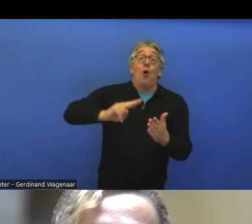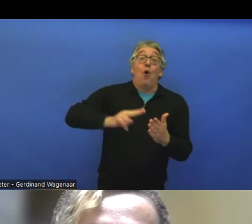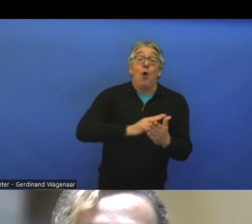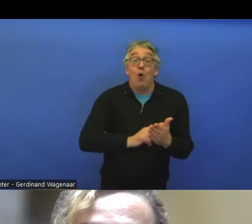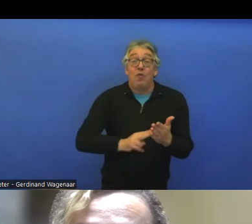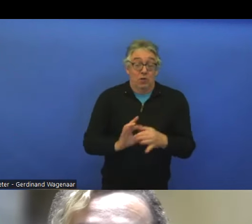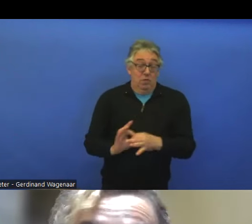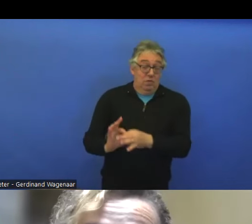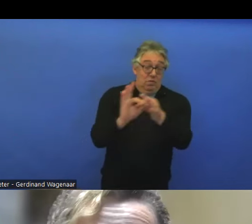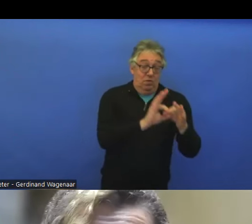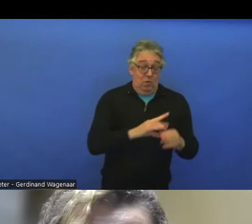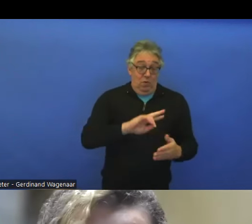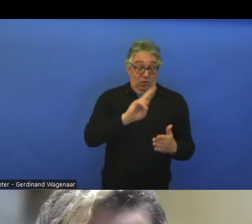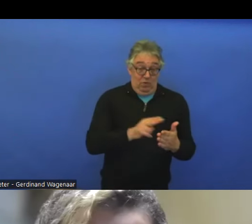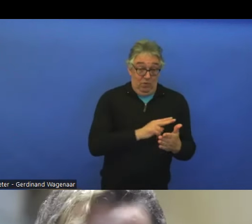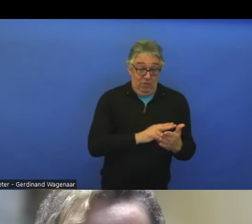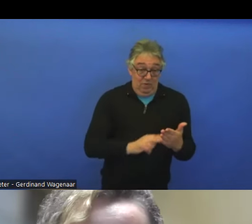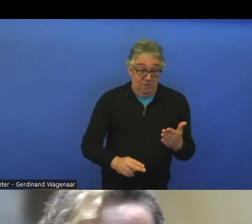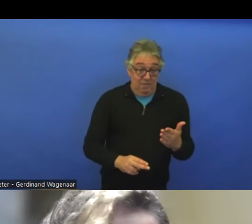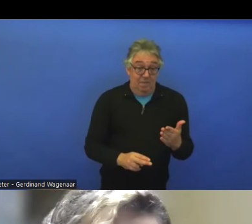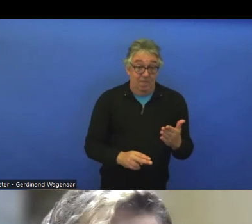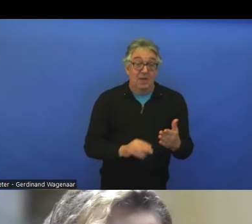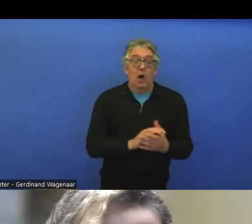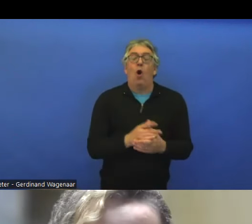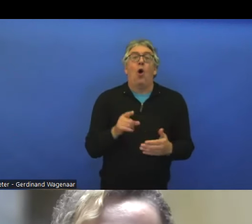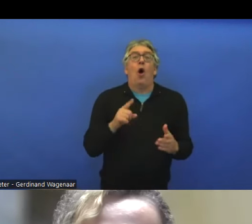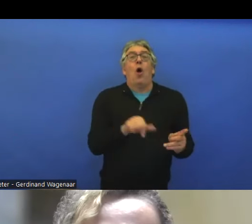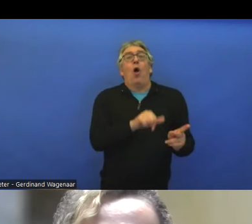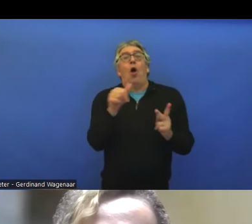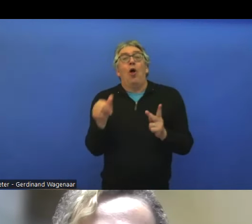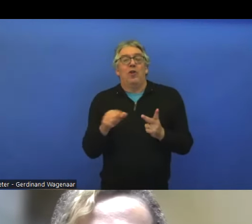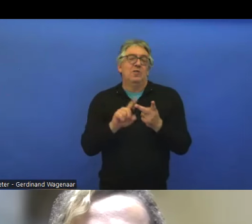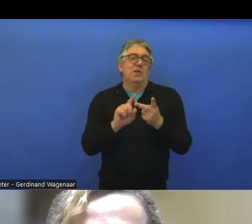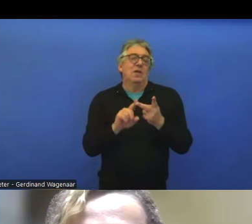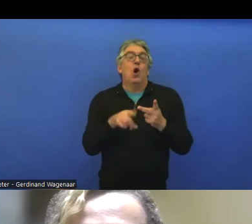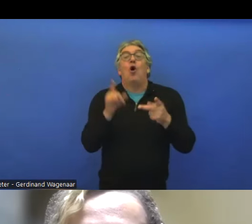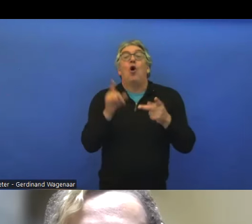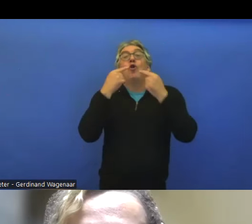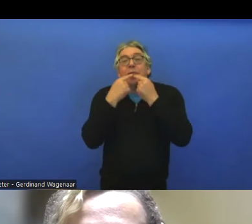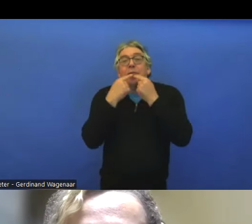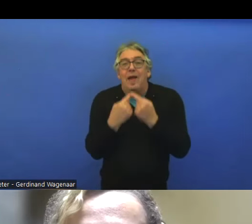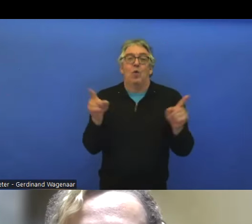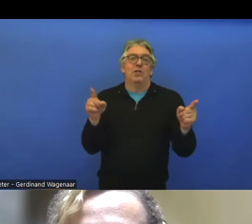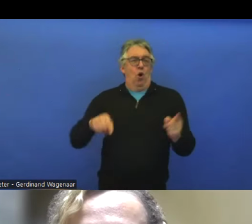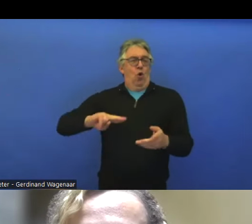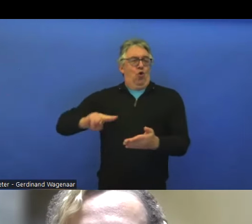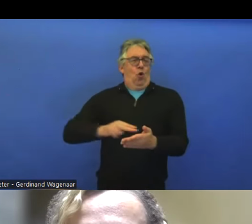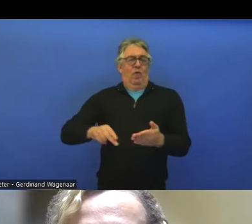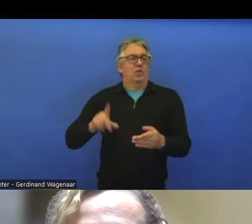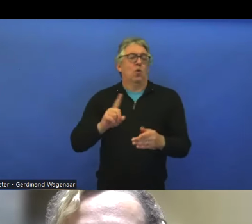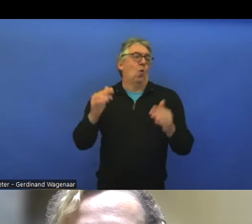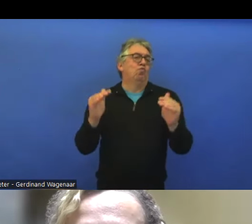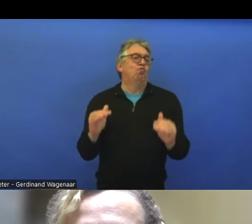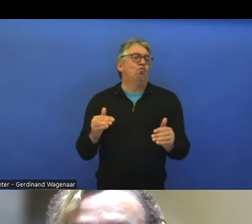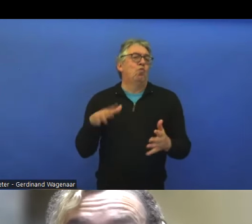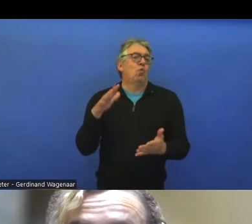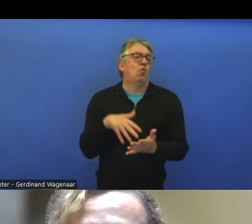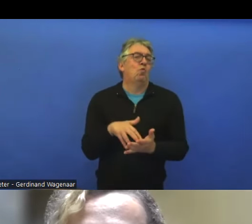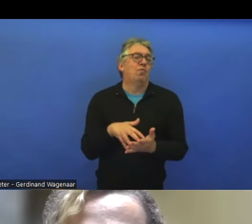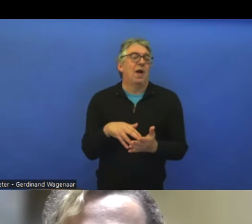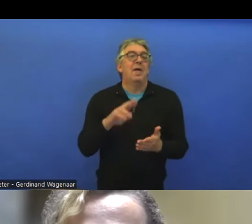one in the Cartagena Declaration. It's not a convention, it's a declaration, but it's the declaration that adopted